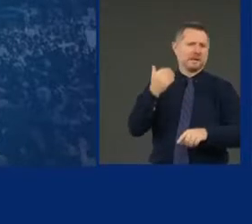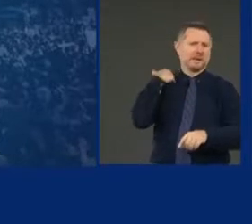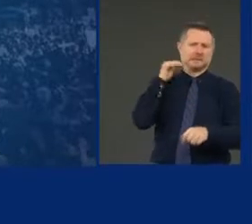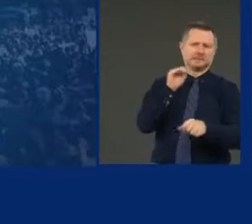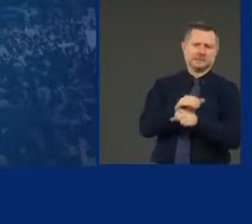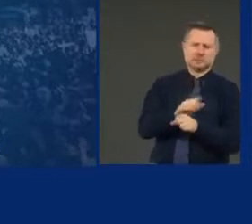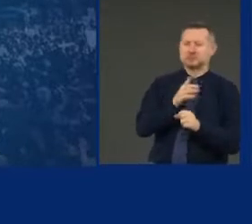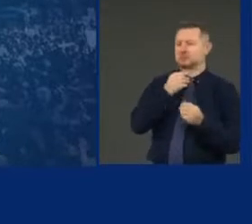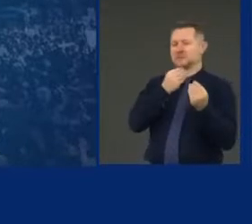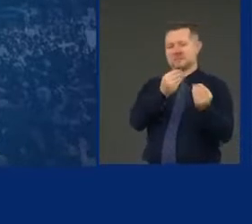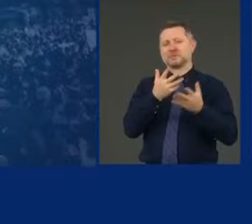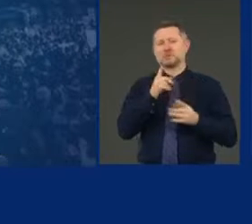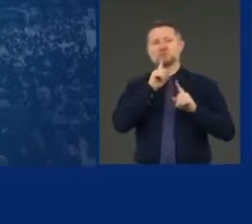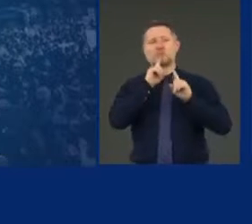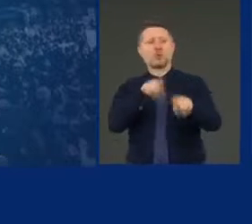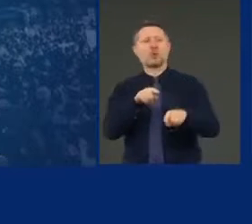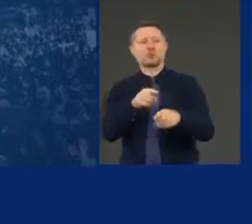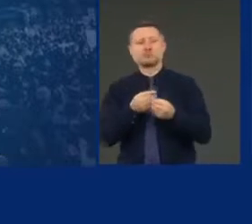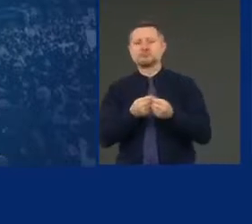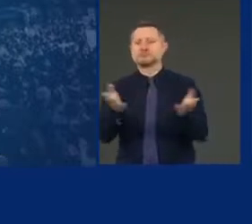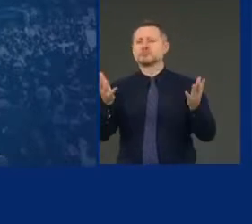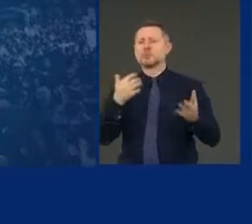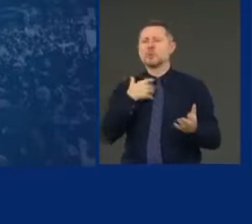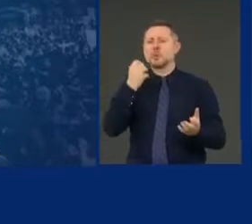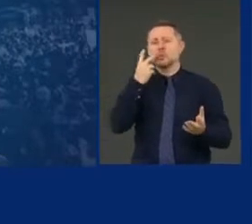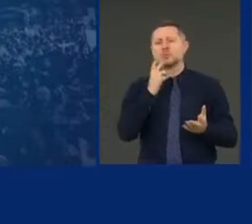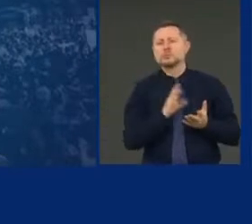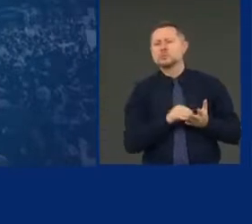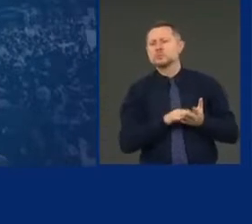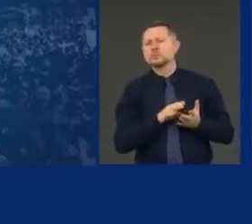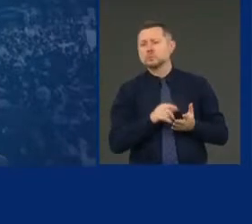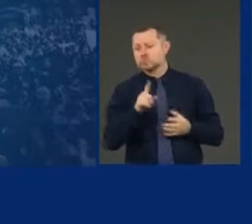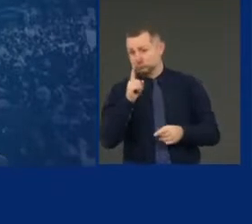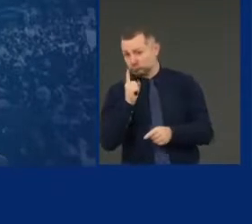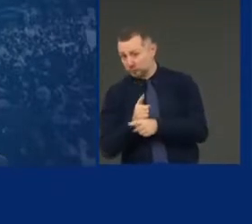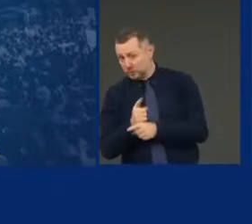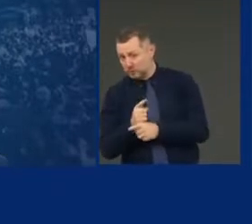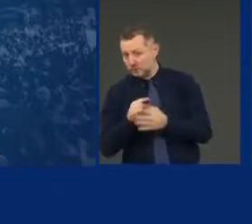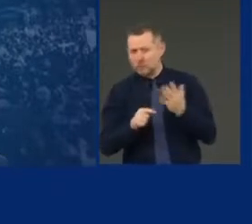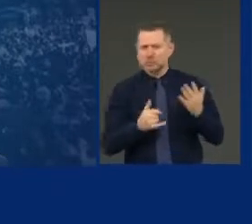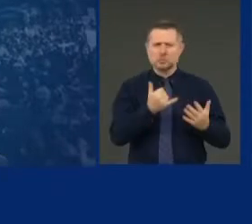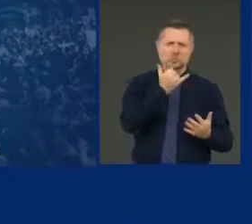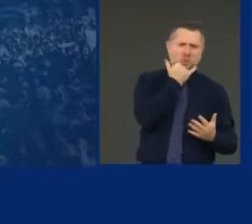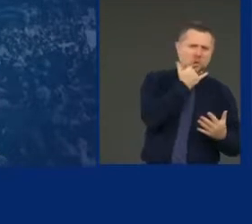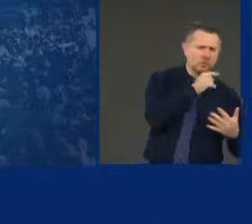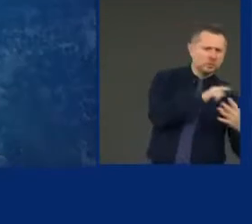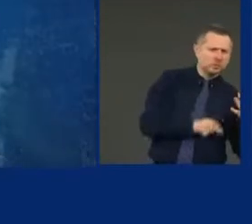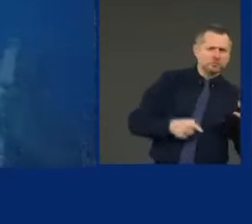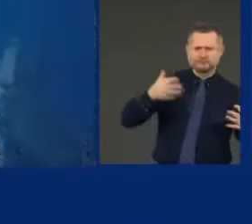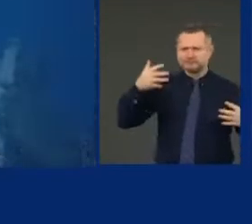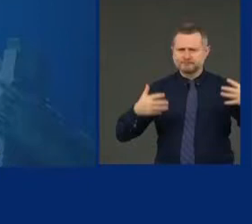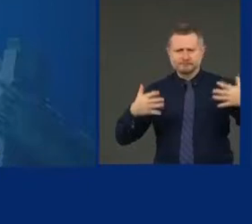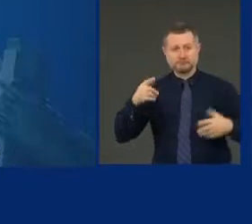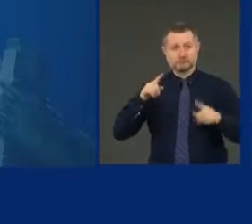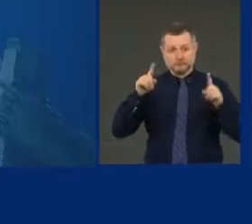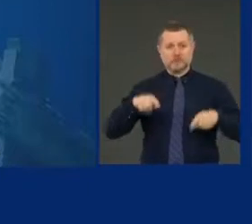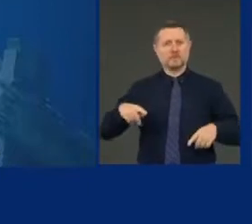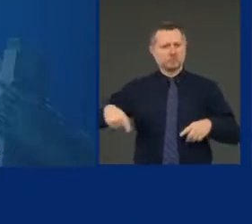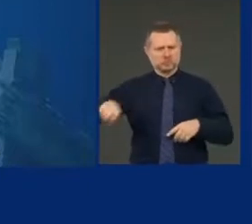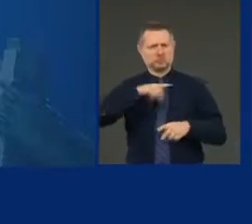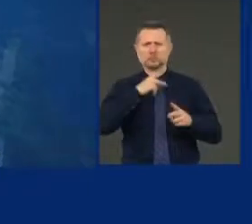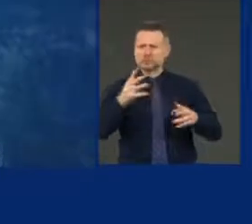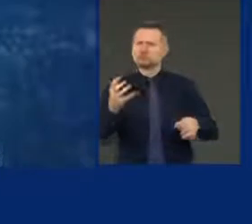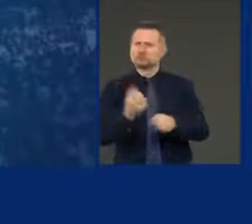the public, and let's see what we can learn, what was done right, what was done wrong, because people do deserve answers. We